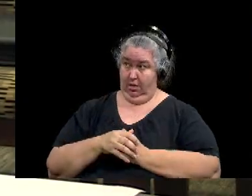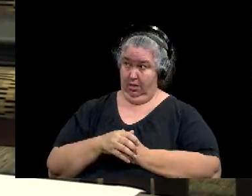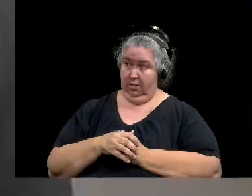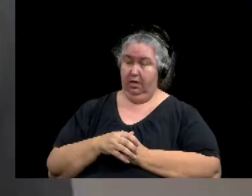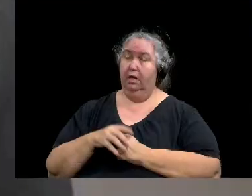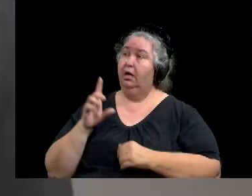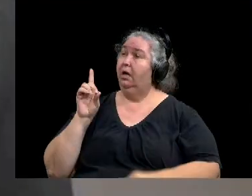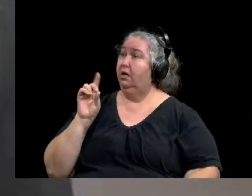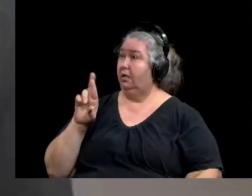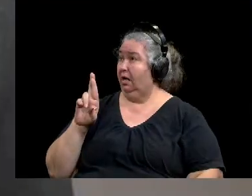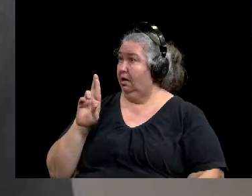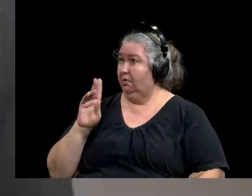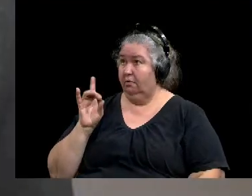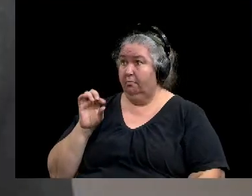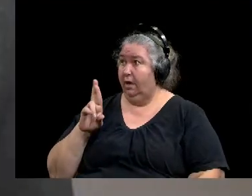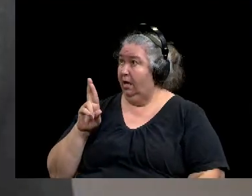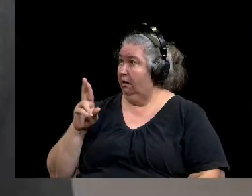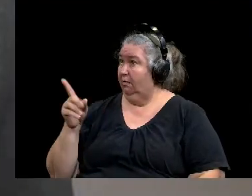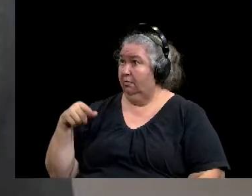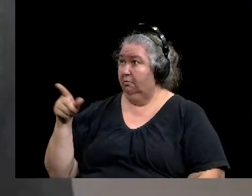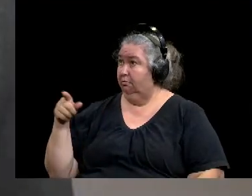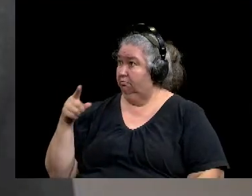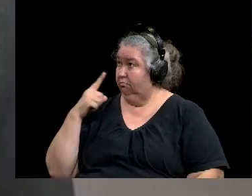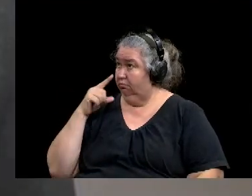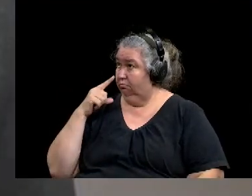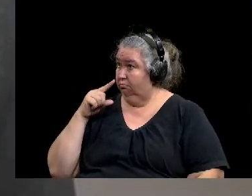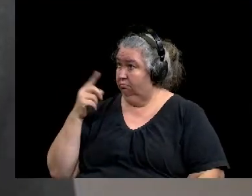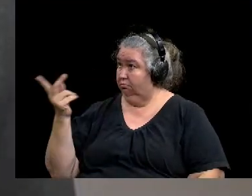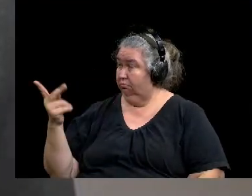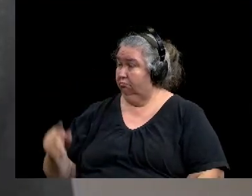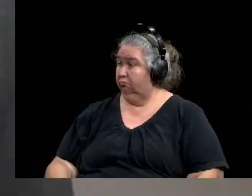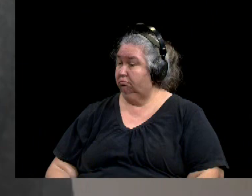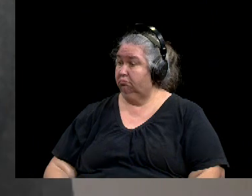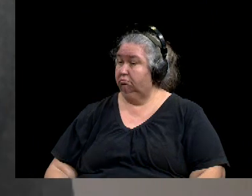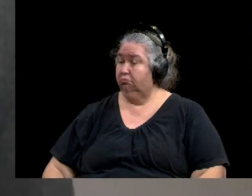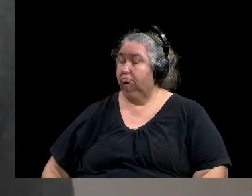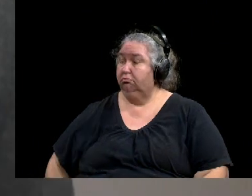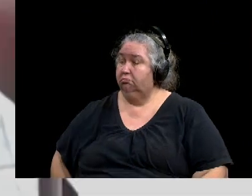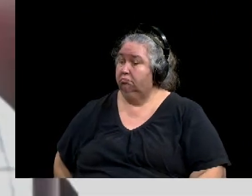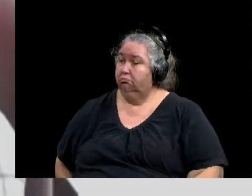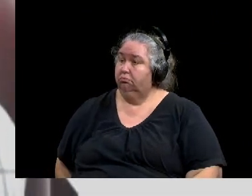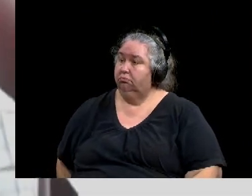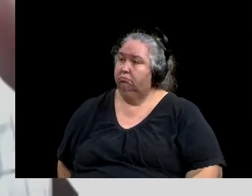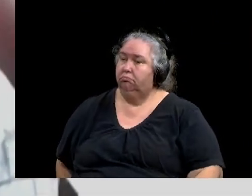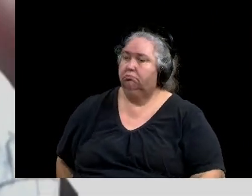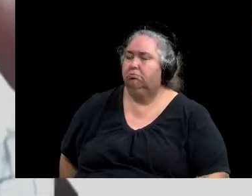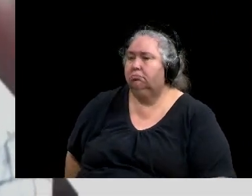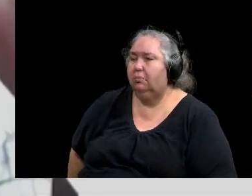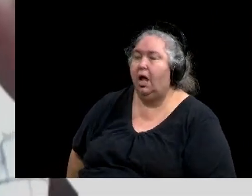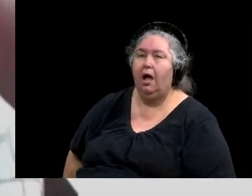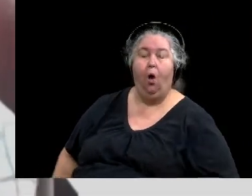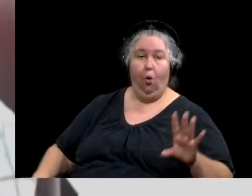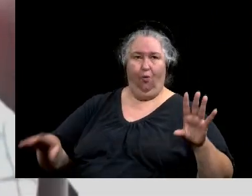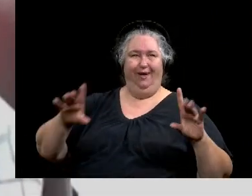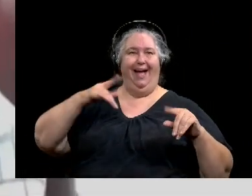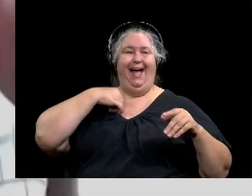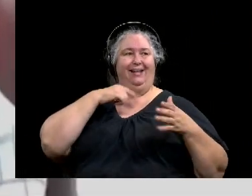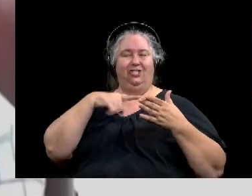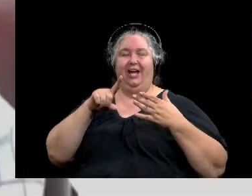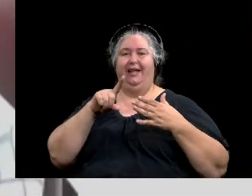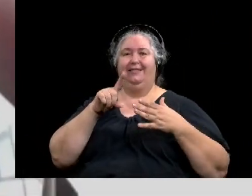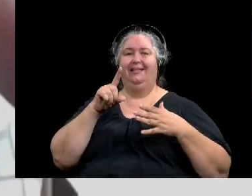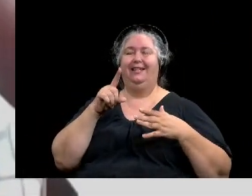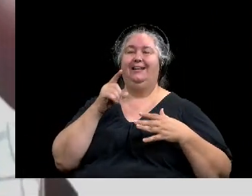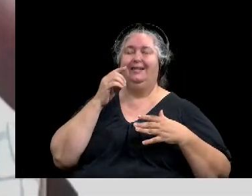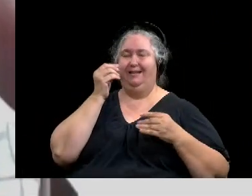Dr. Becker, Dr. Eliason, do you want to take this one? I checked on the data on this a little bit earlier